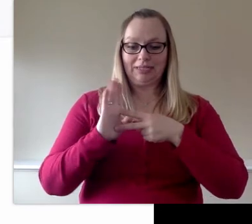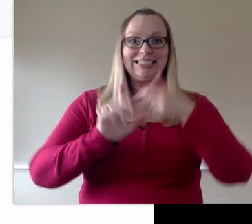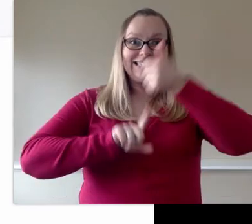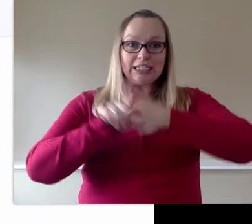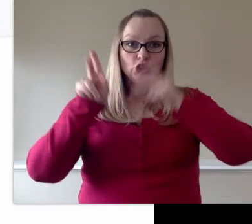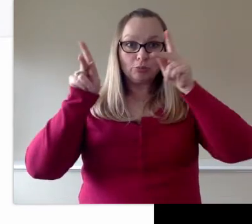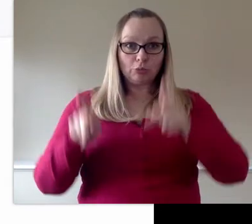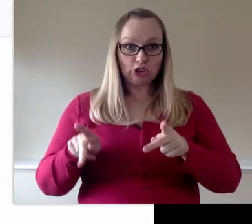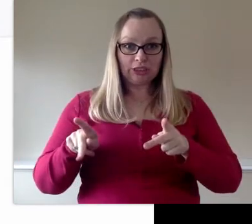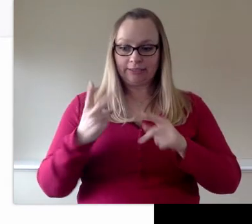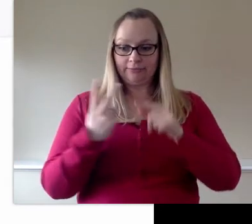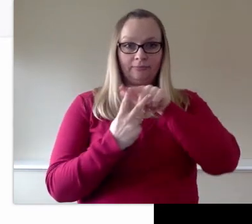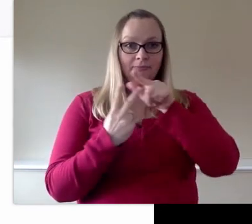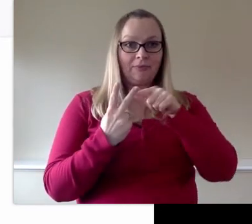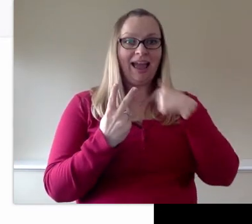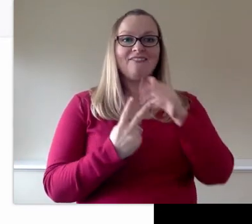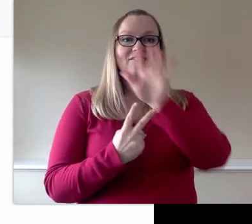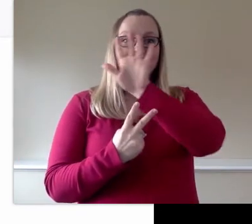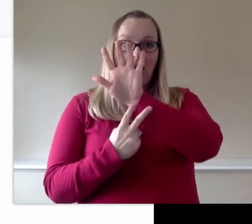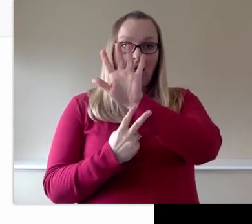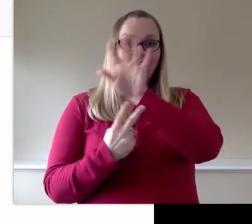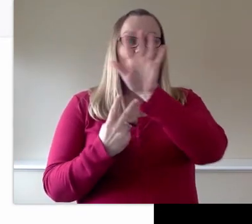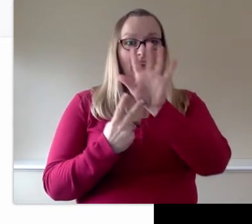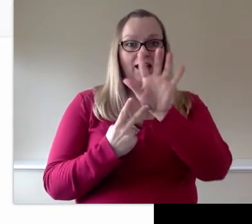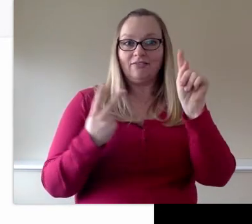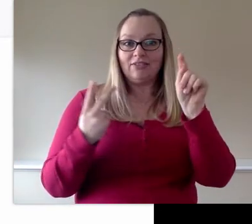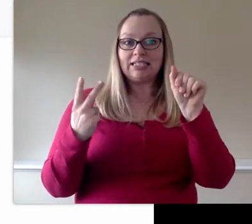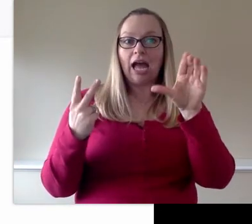5 tacos because